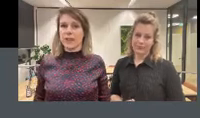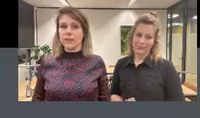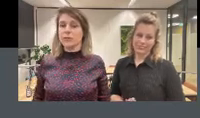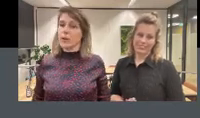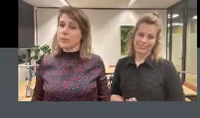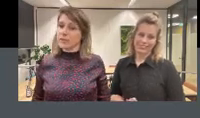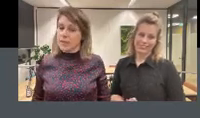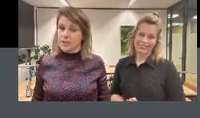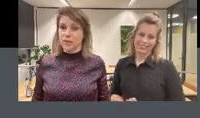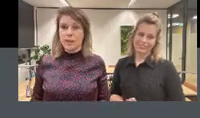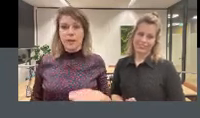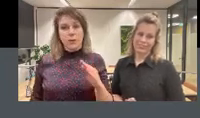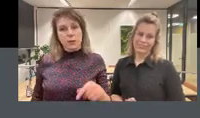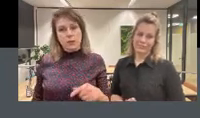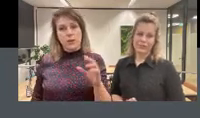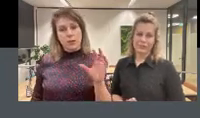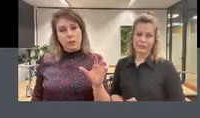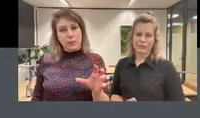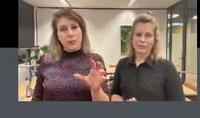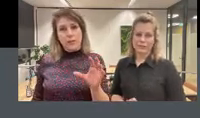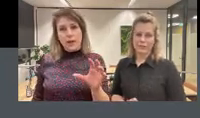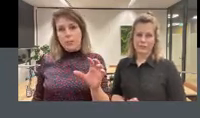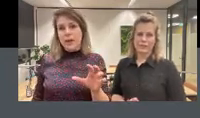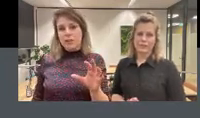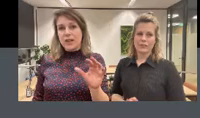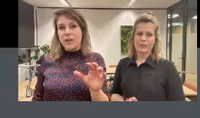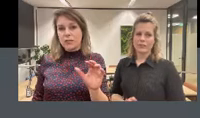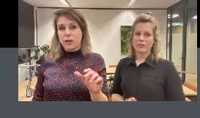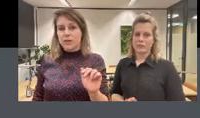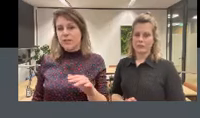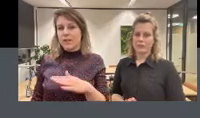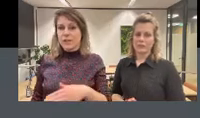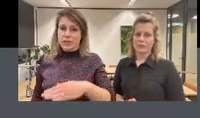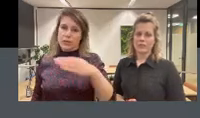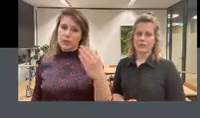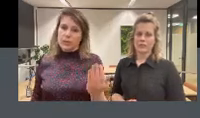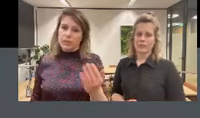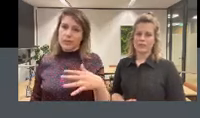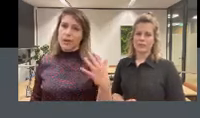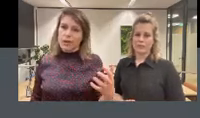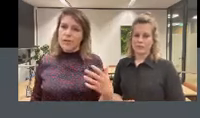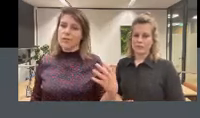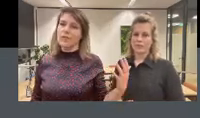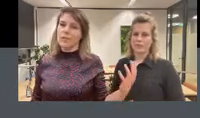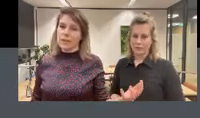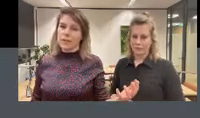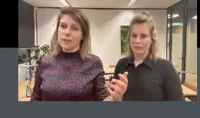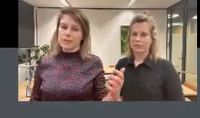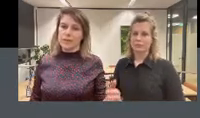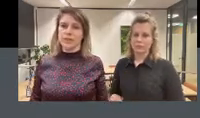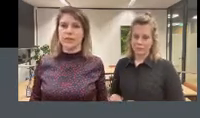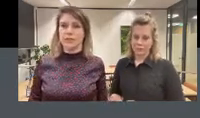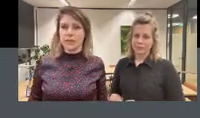early childhood traumatization. We talk about childhood traumatization, you also saw on the